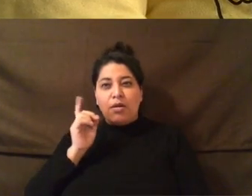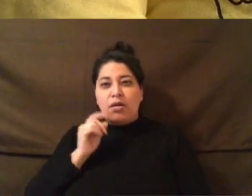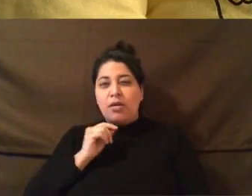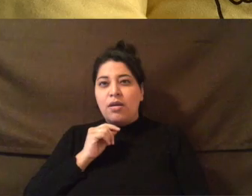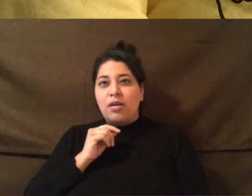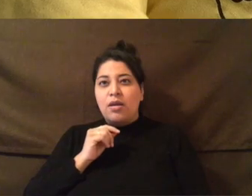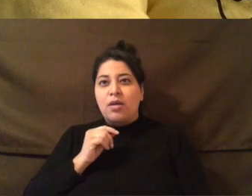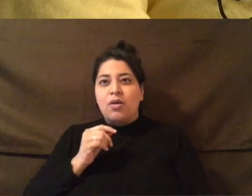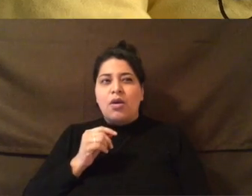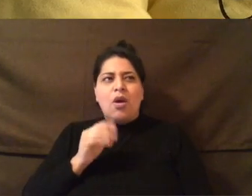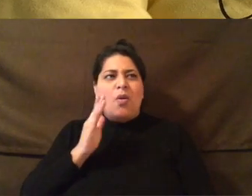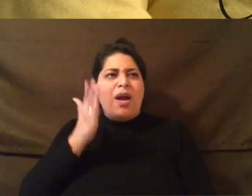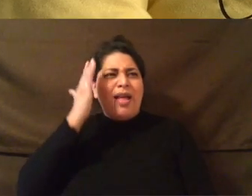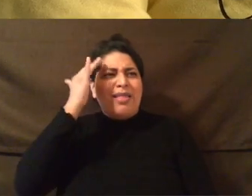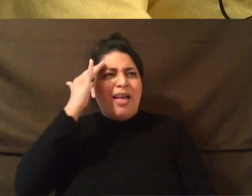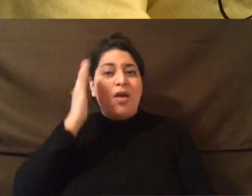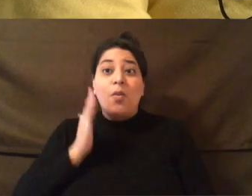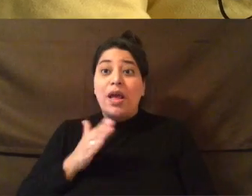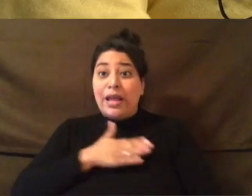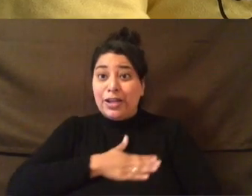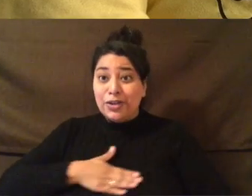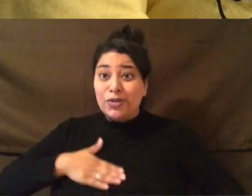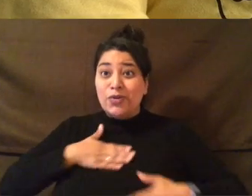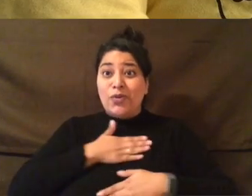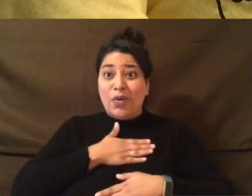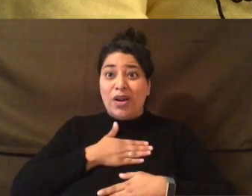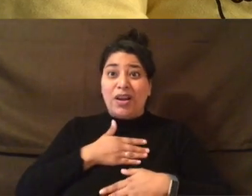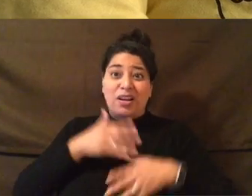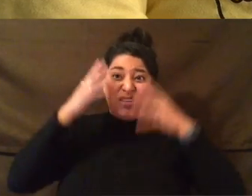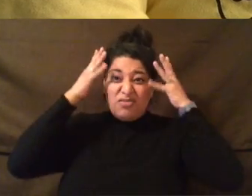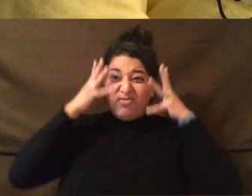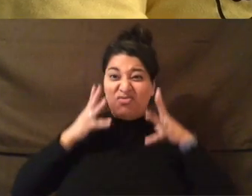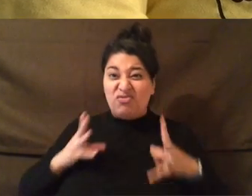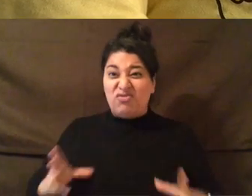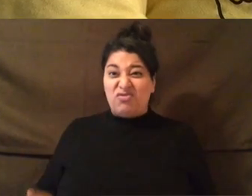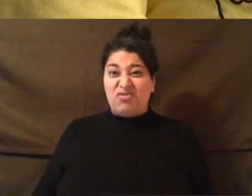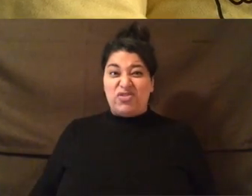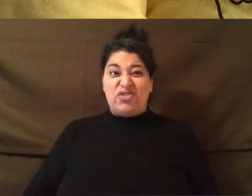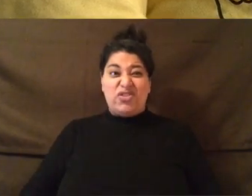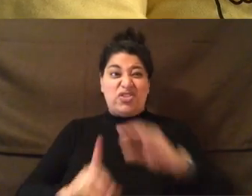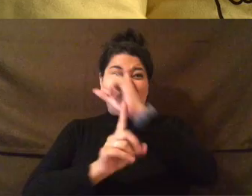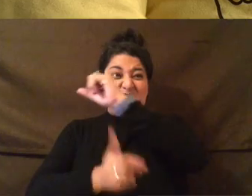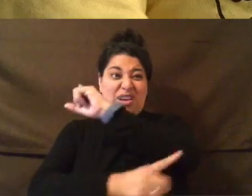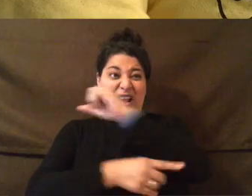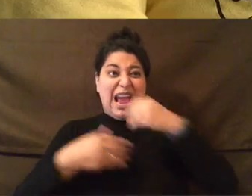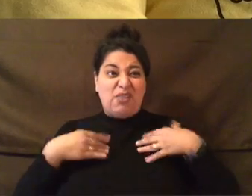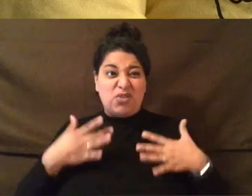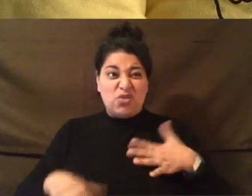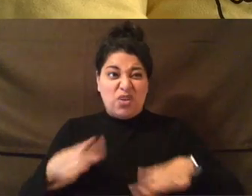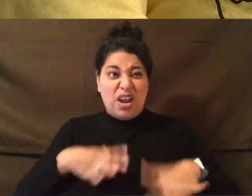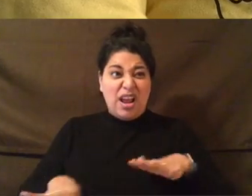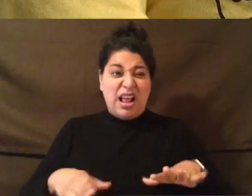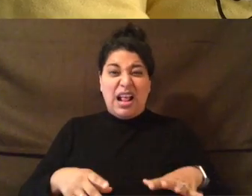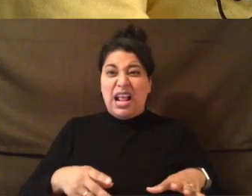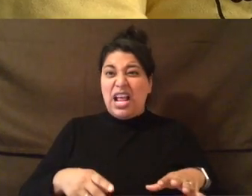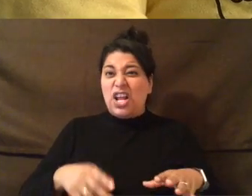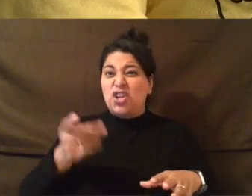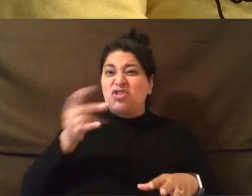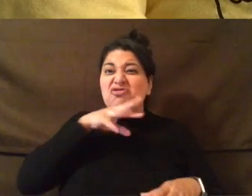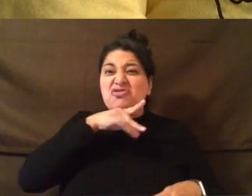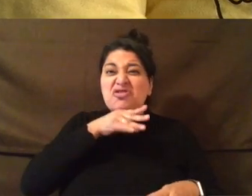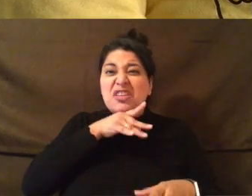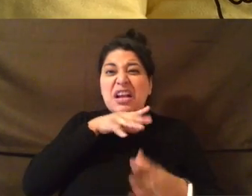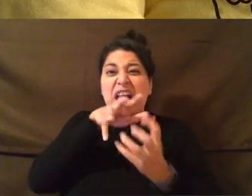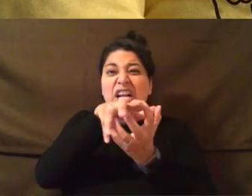him? Would have thought that he could be so happy now, crusted over with garbage, wearing a dress, held